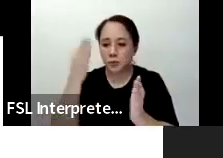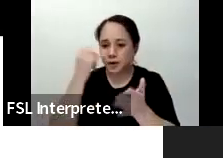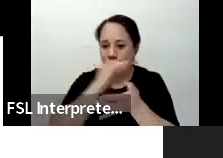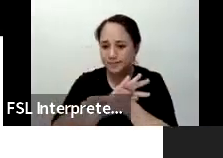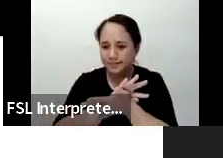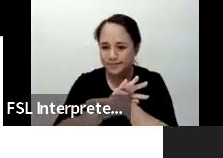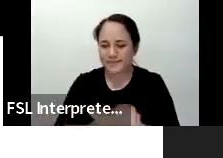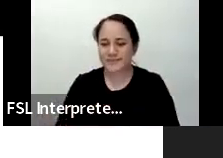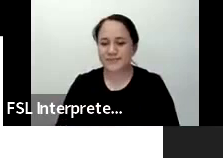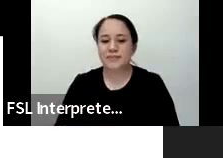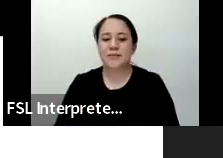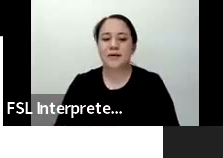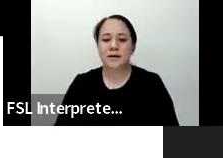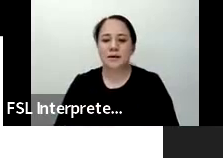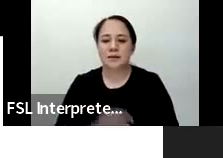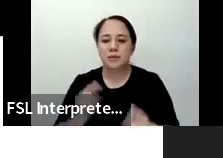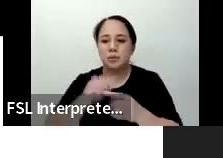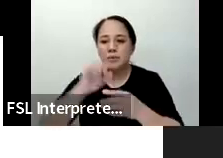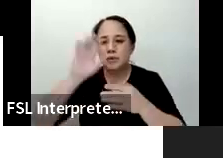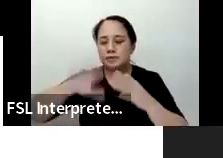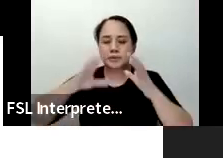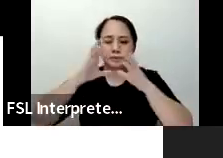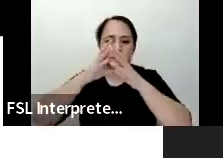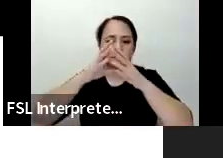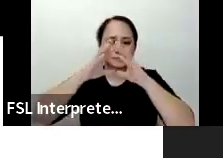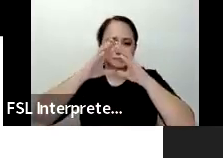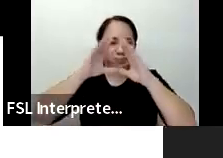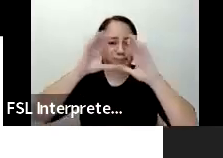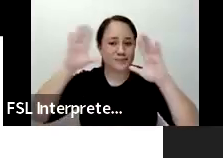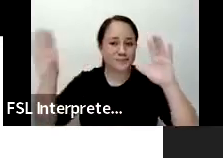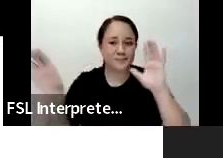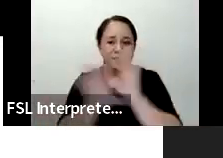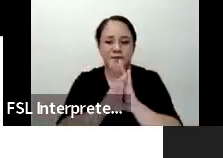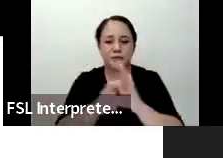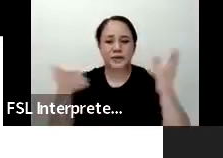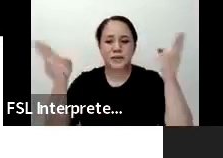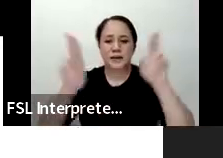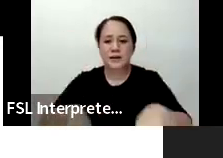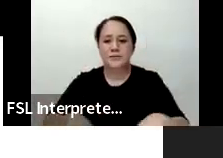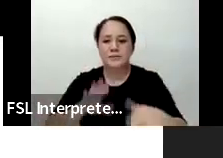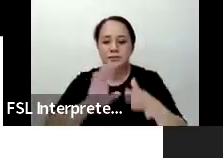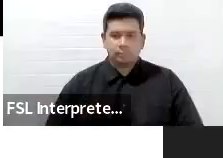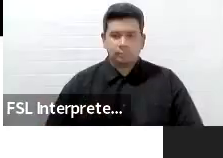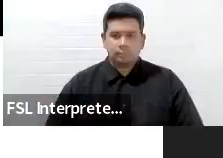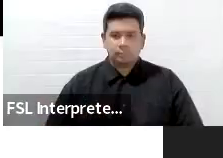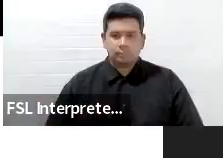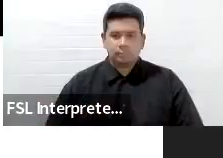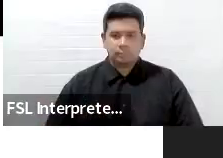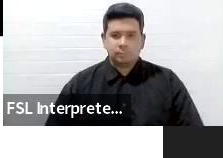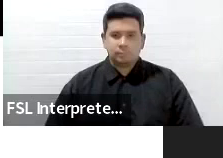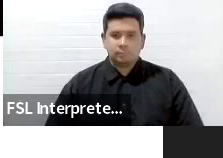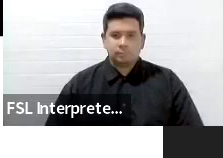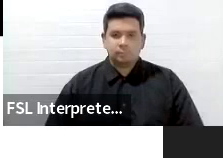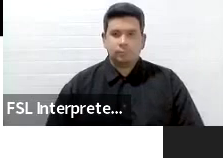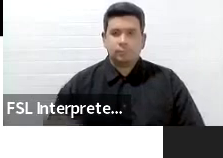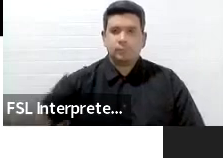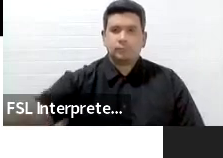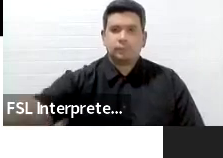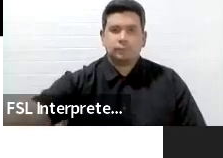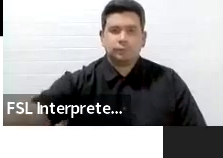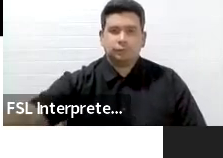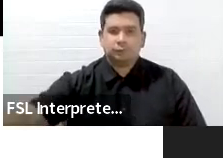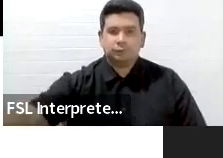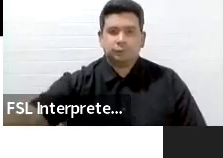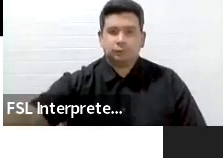the pandemic, to complete the picture of what happened to our births during this time of